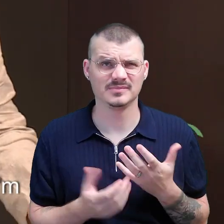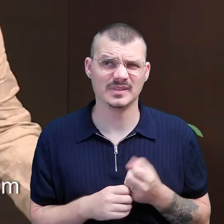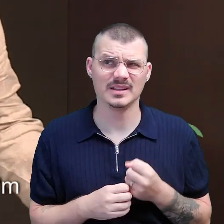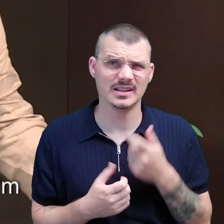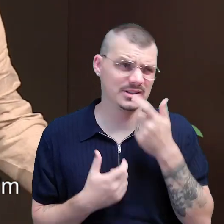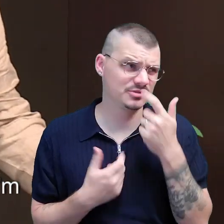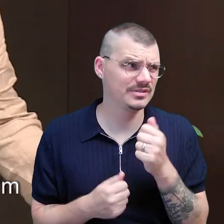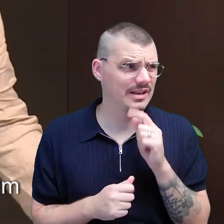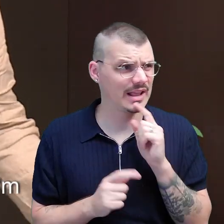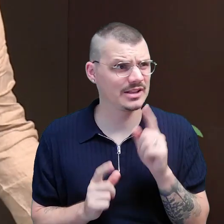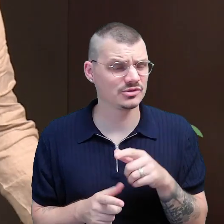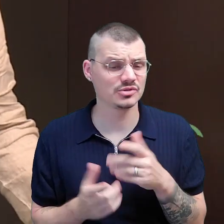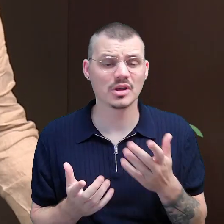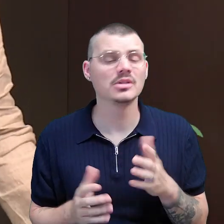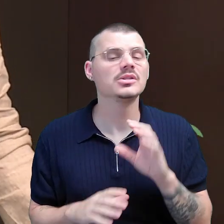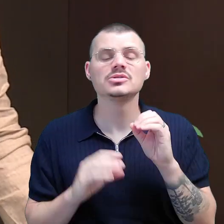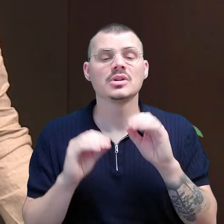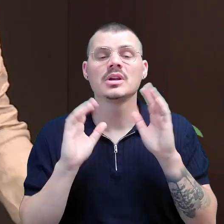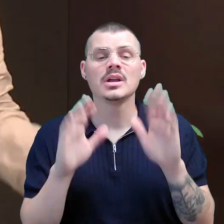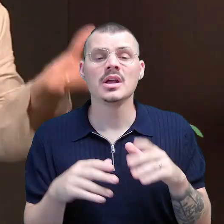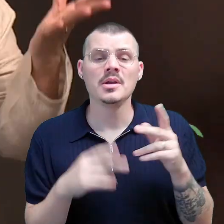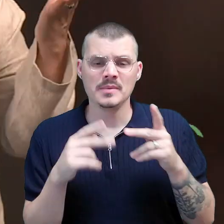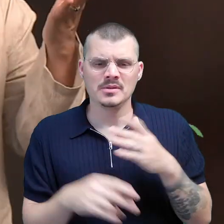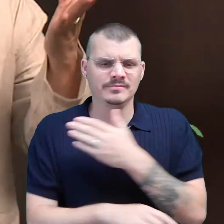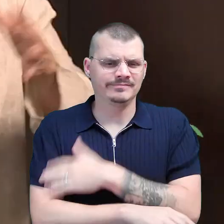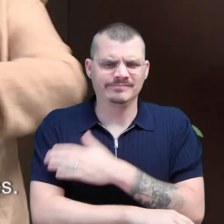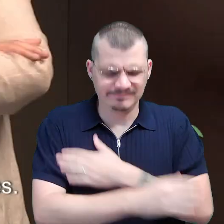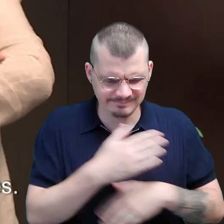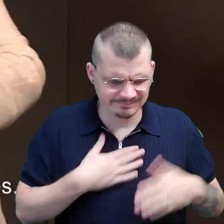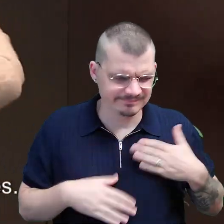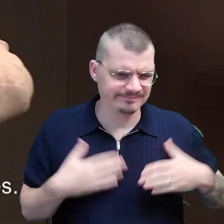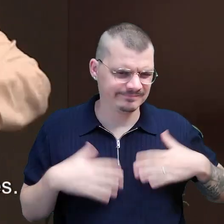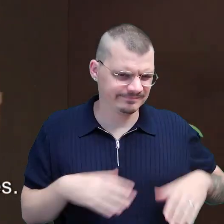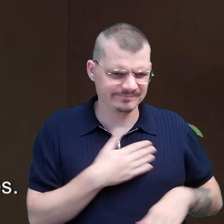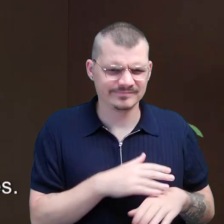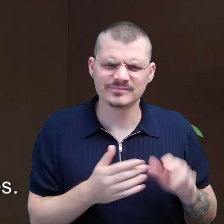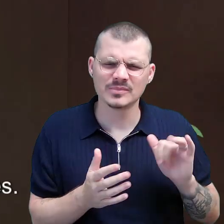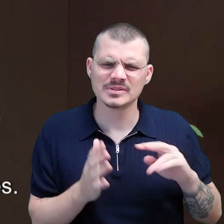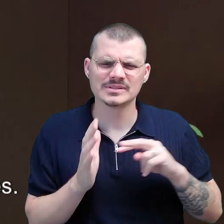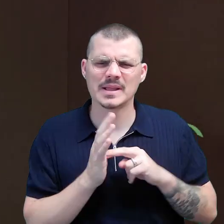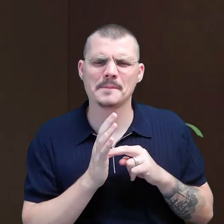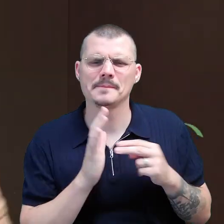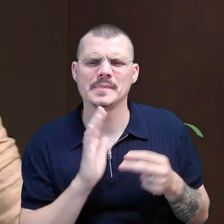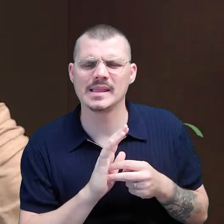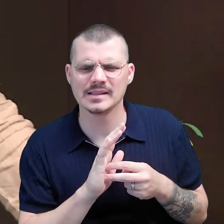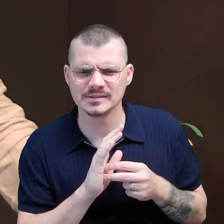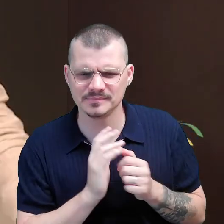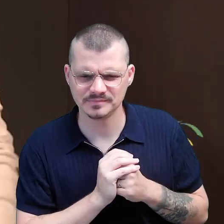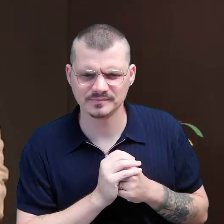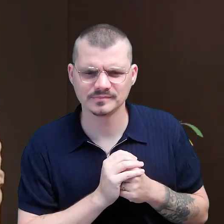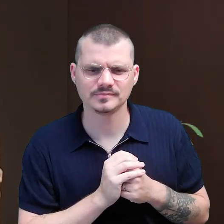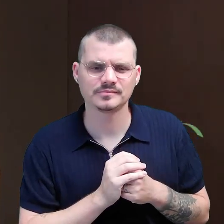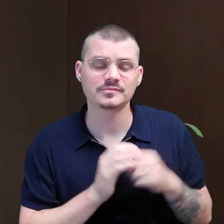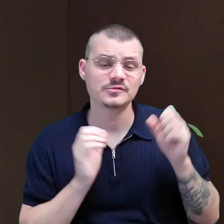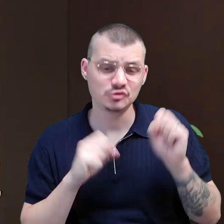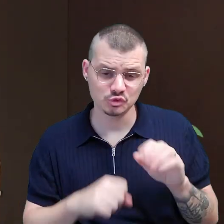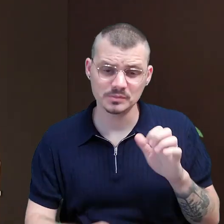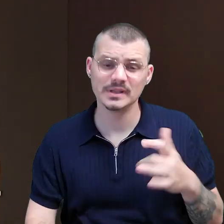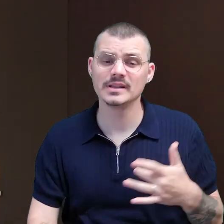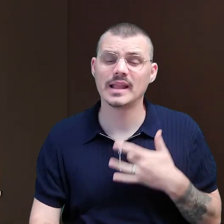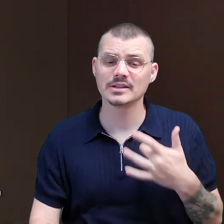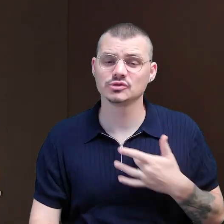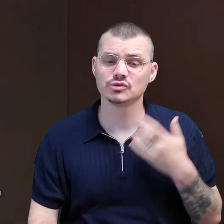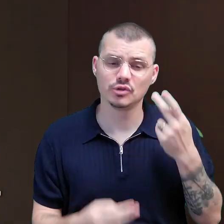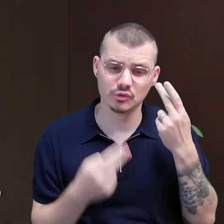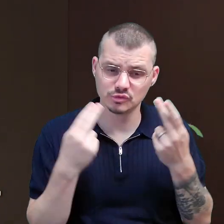Should get some interesting answers, I'm thinking, right? So people are brushing stuff off themselves. What does that mean exactly?